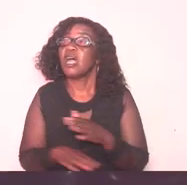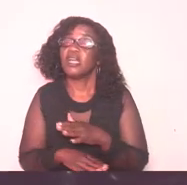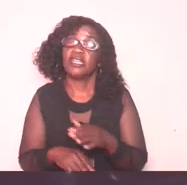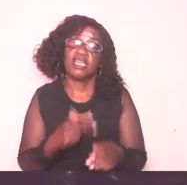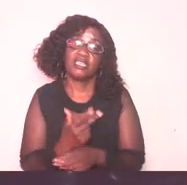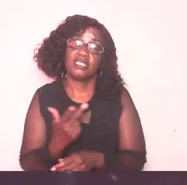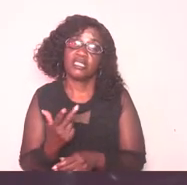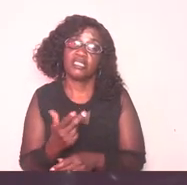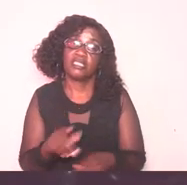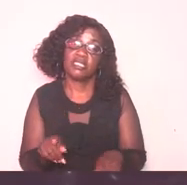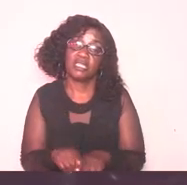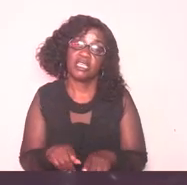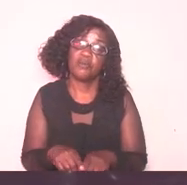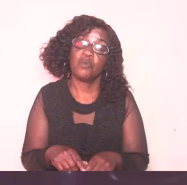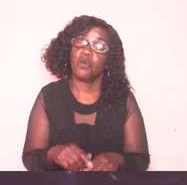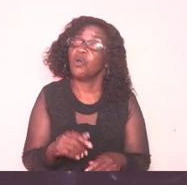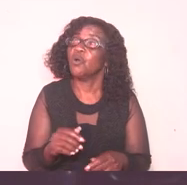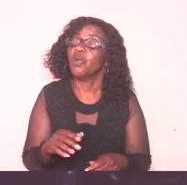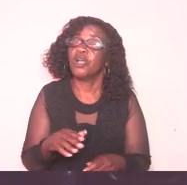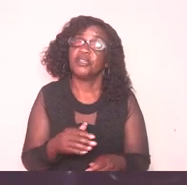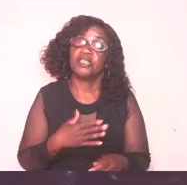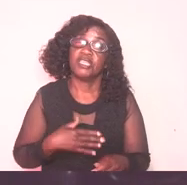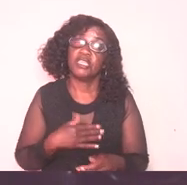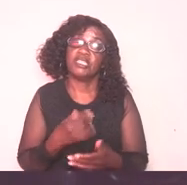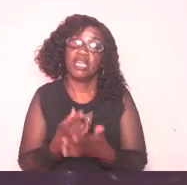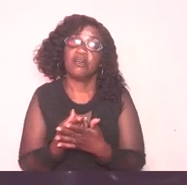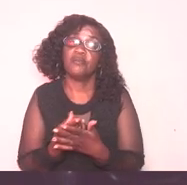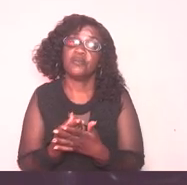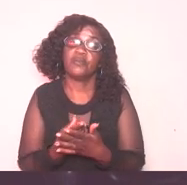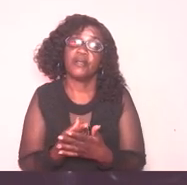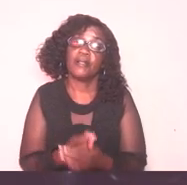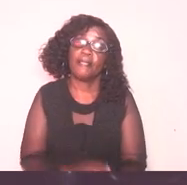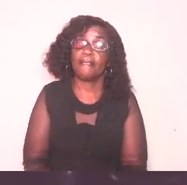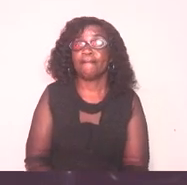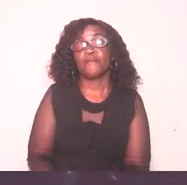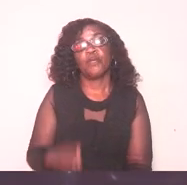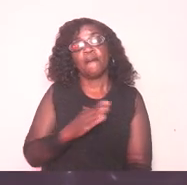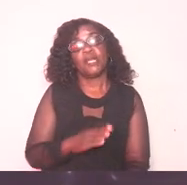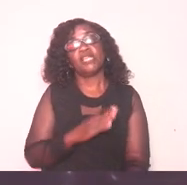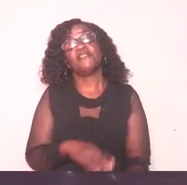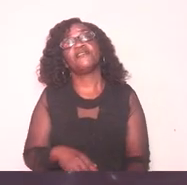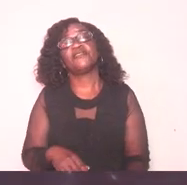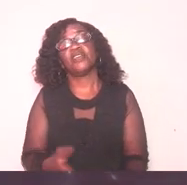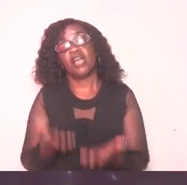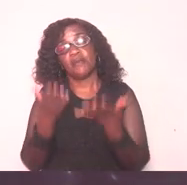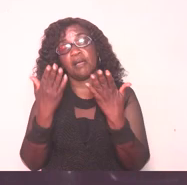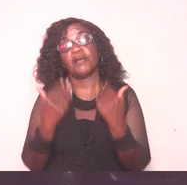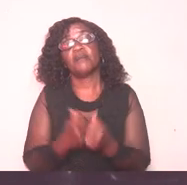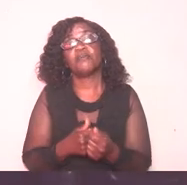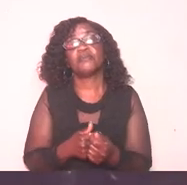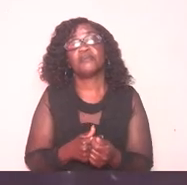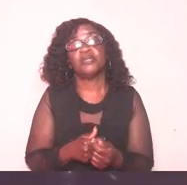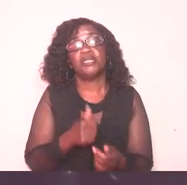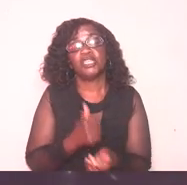those who are under 18 can also need assistance. Now, the DPM goes on to say, we believe that raising the age of sexual consent is protecting